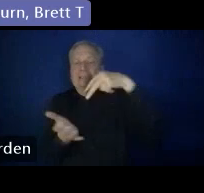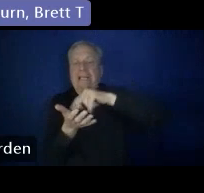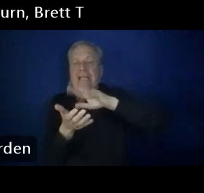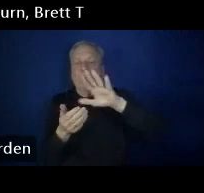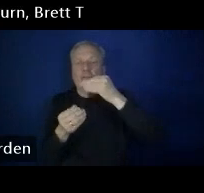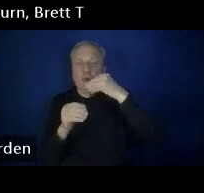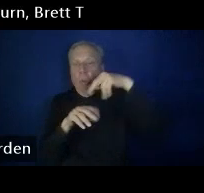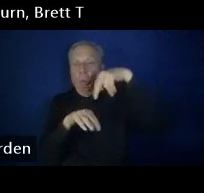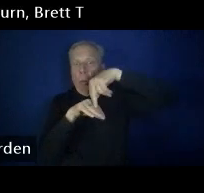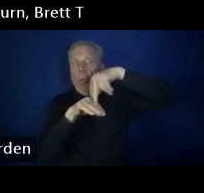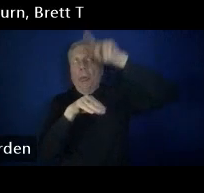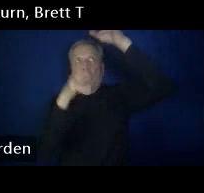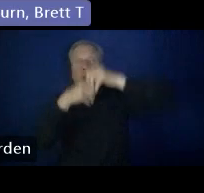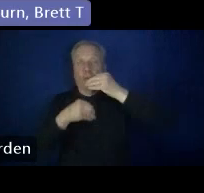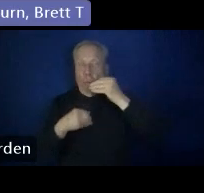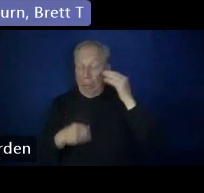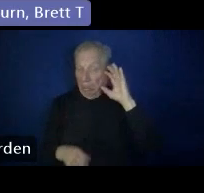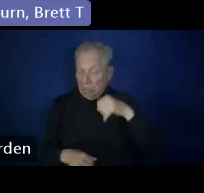guess.